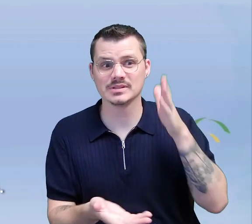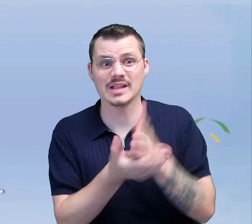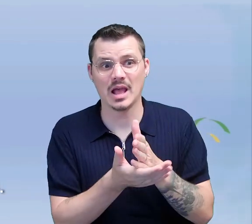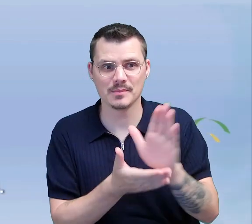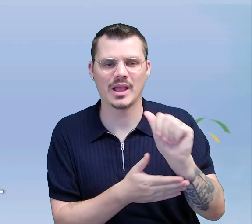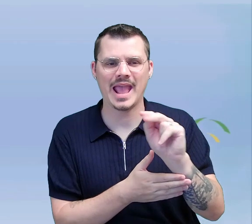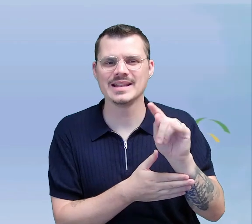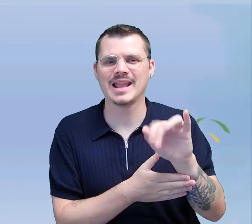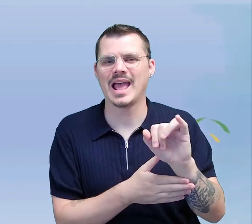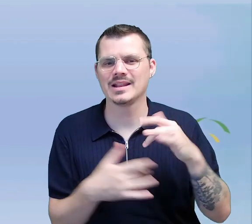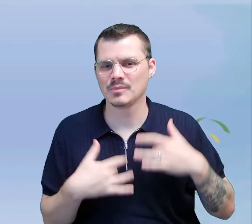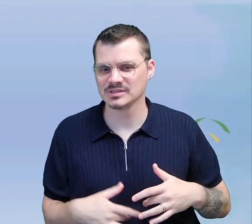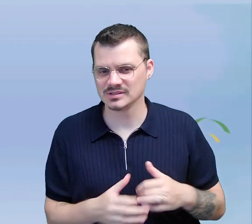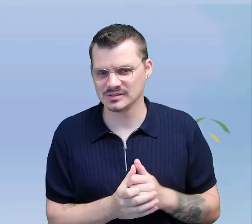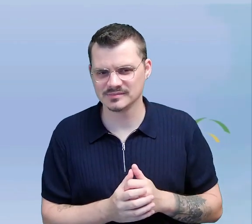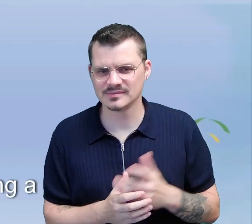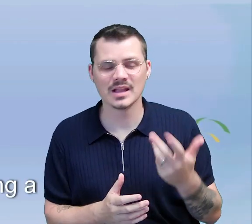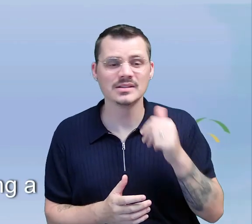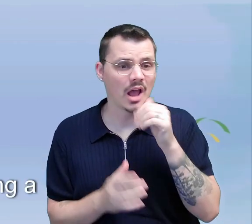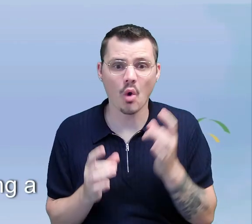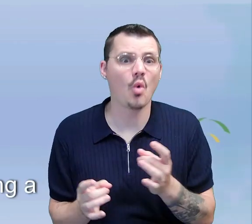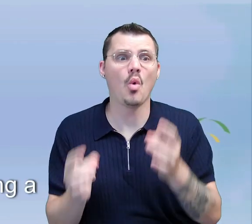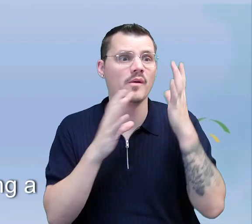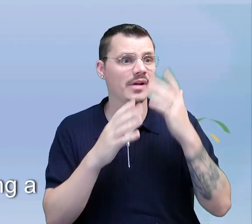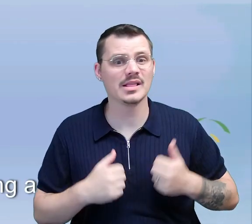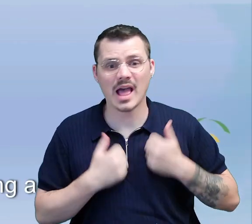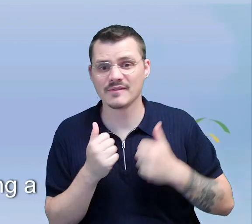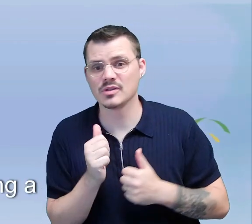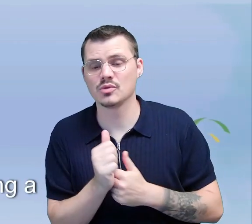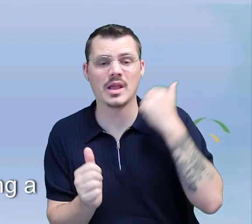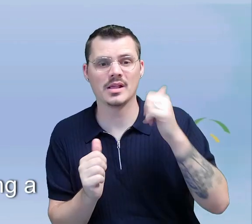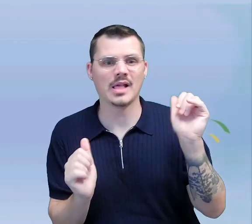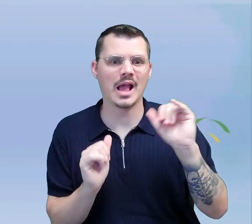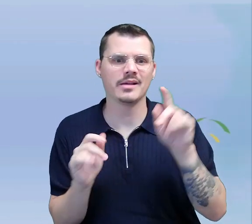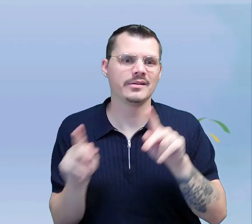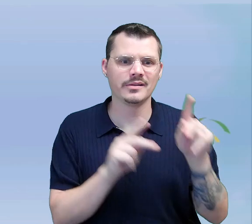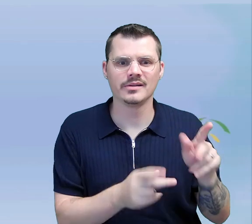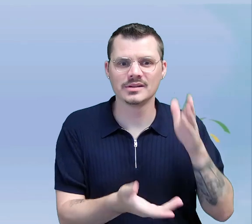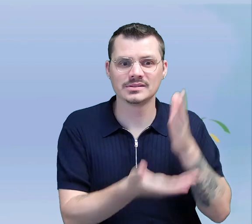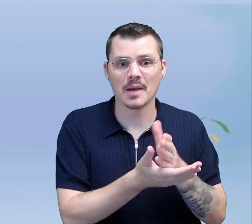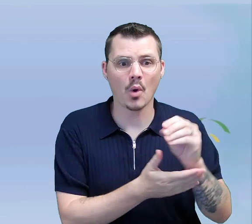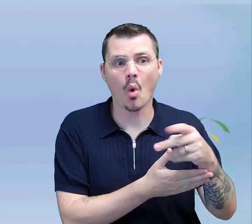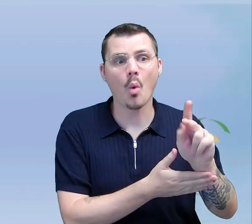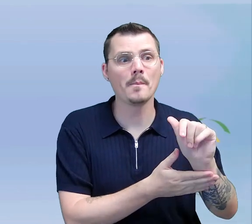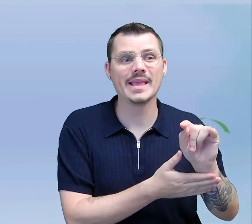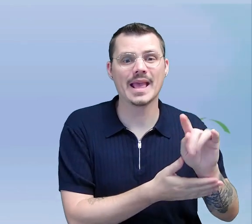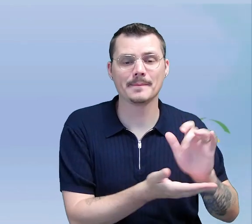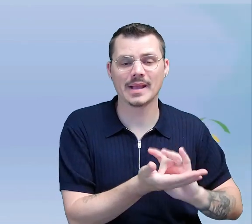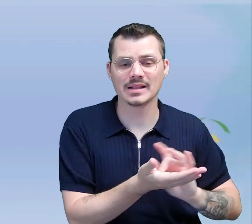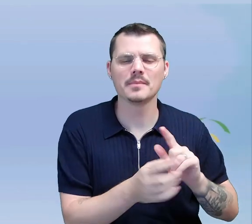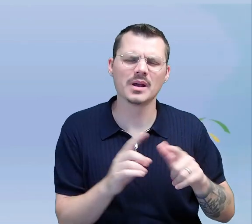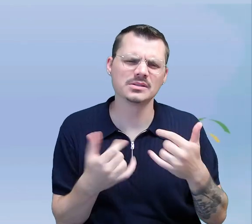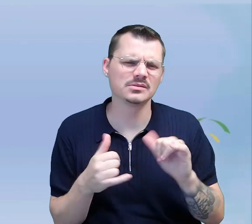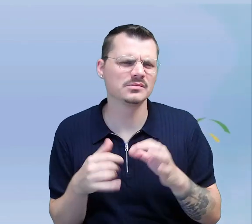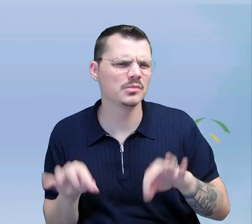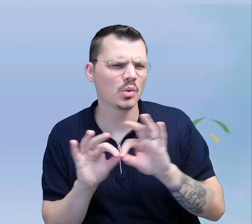their antidepressants. It's not horrific or life-threatening like stopping a opiate medicine, but